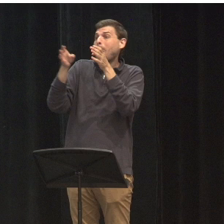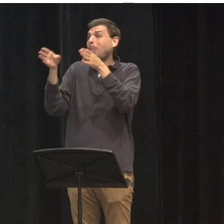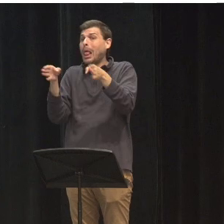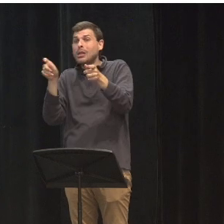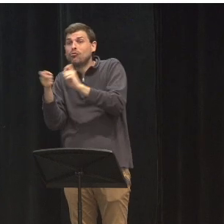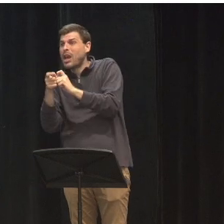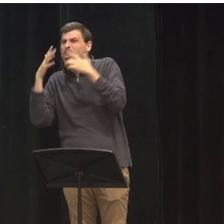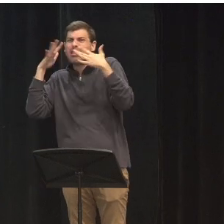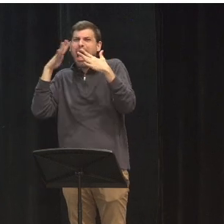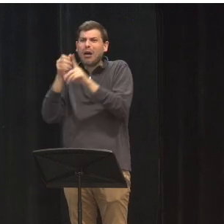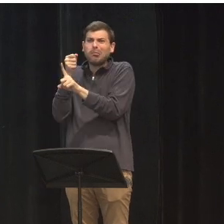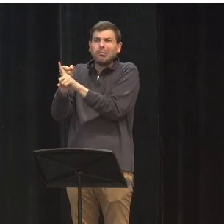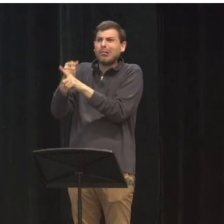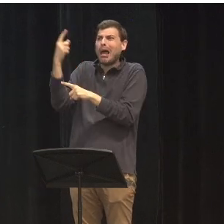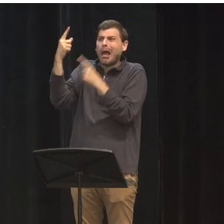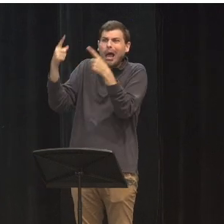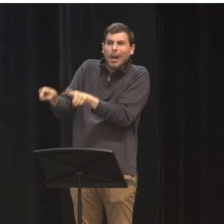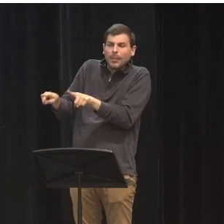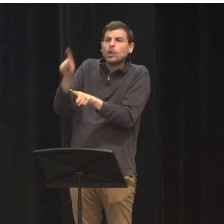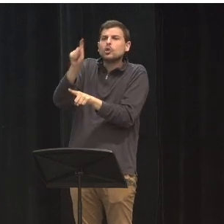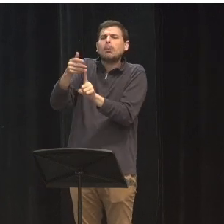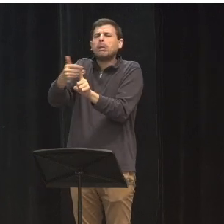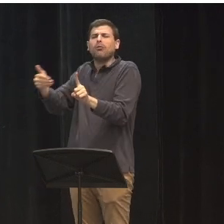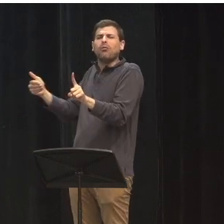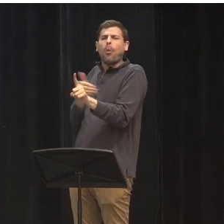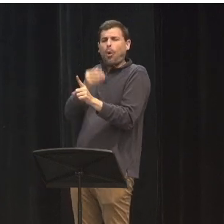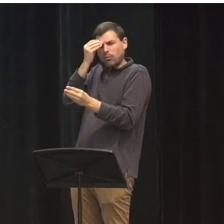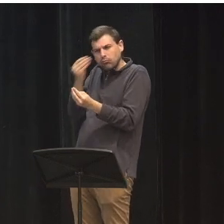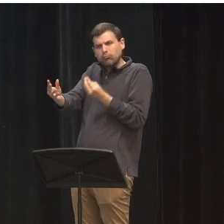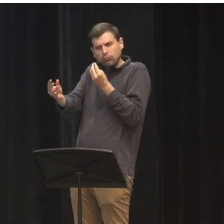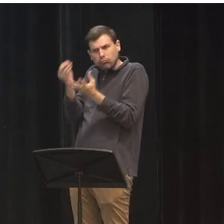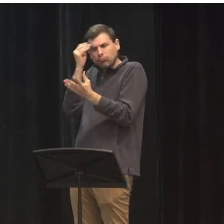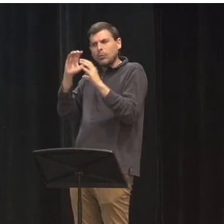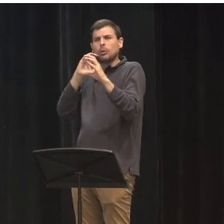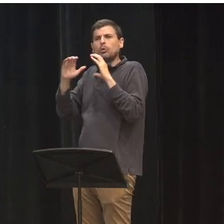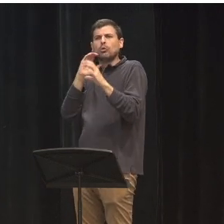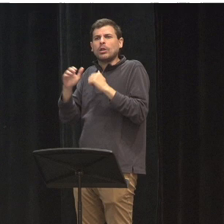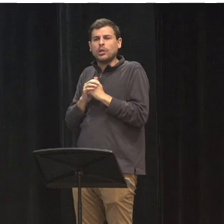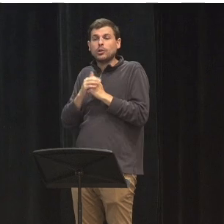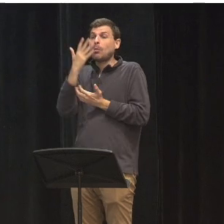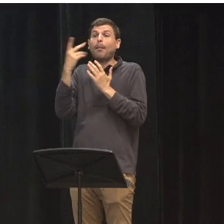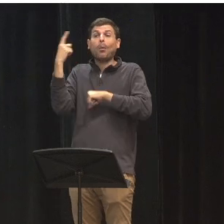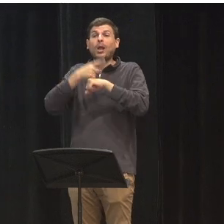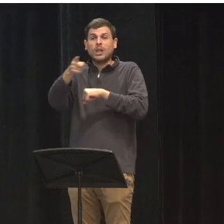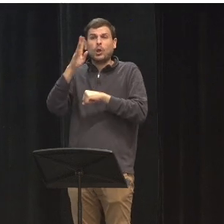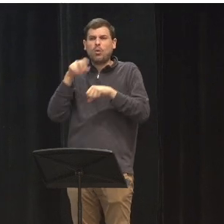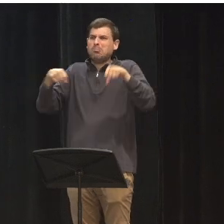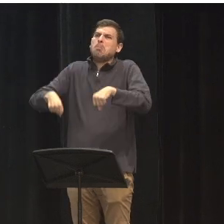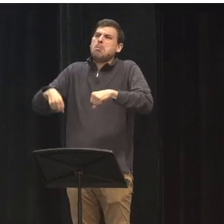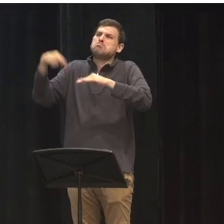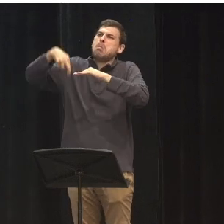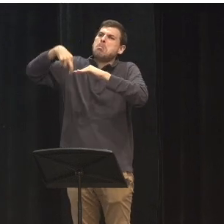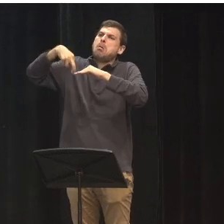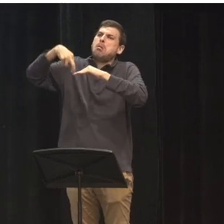take steps to deal with it. Yes, people may know there's going to be pile driving or whatever it is in theory, but they may not know